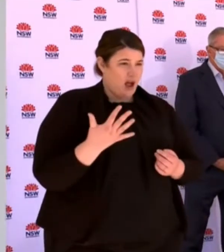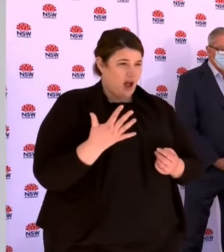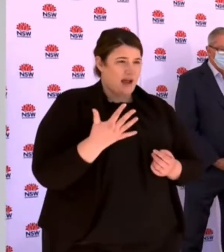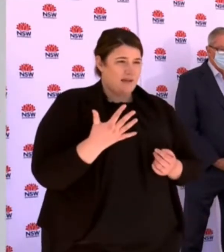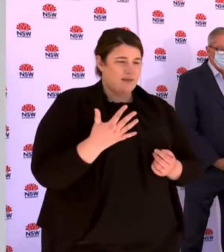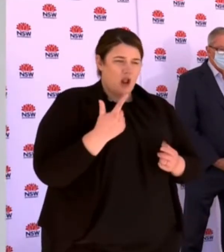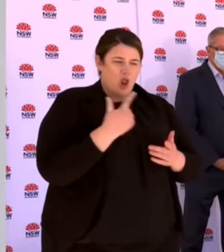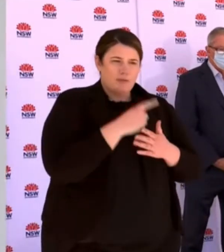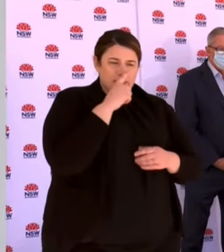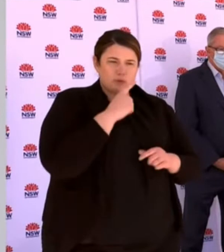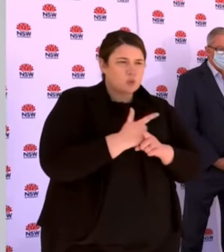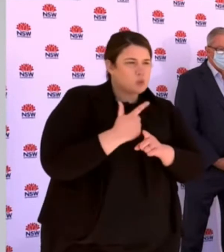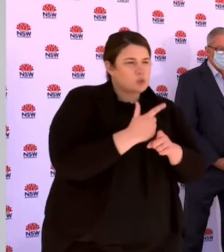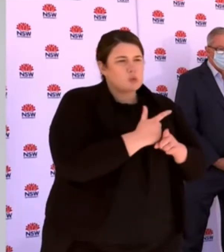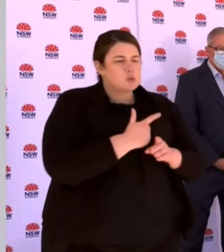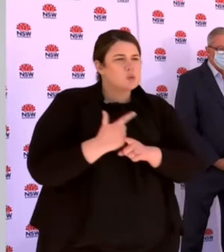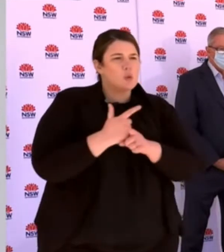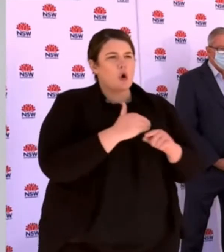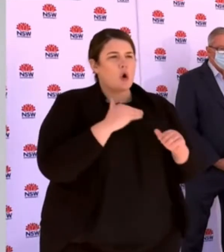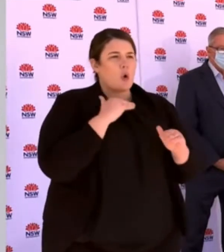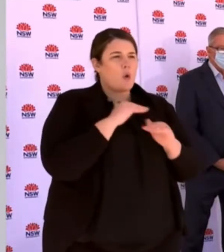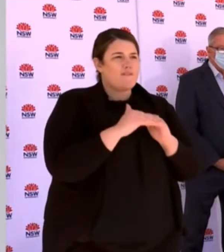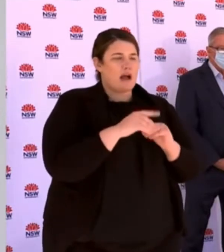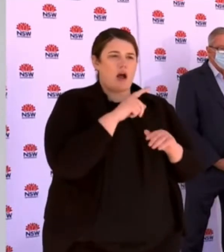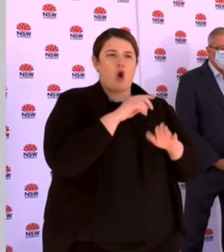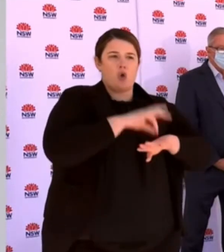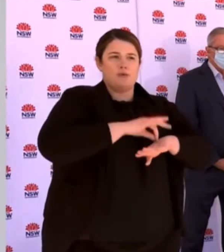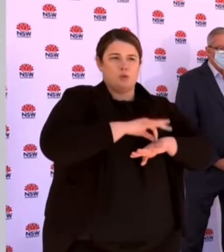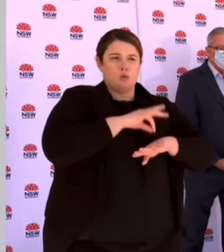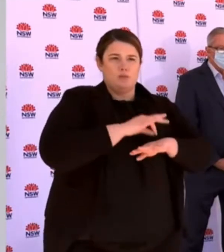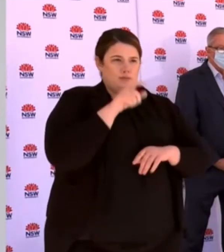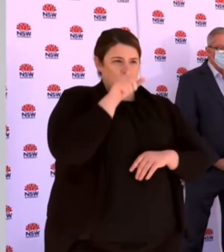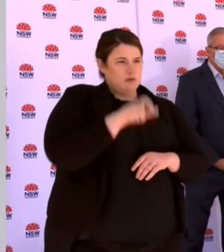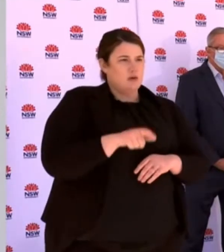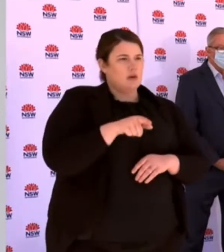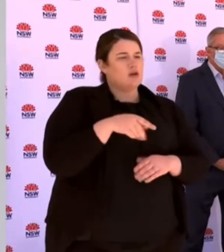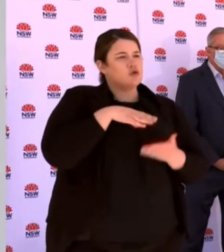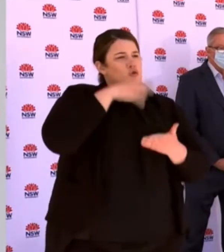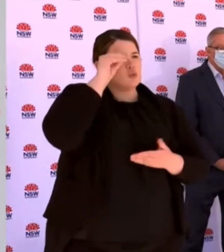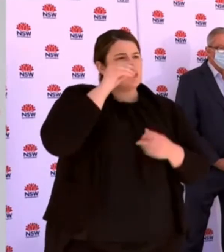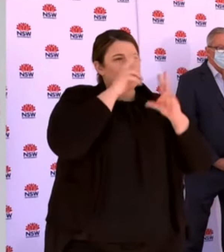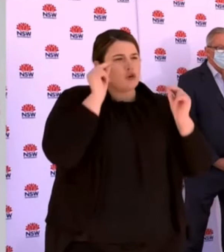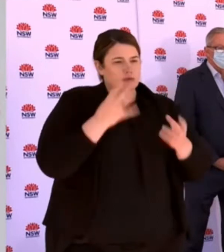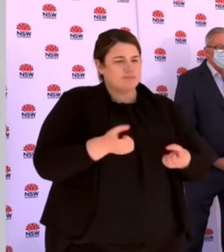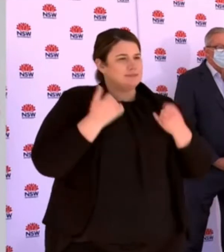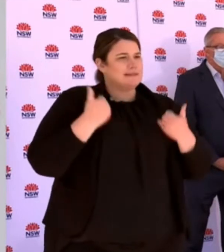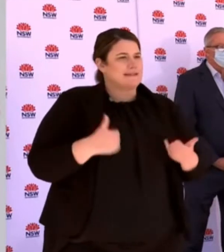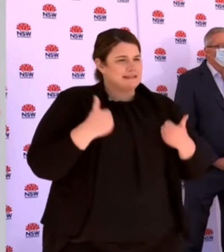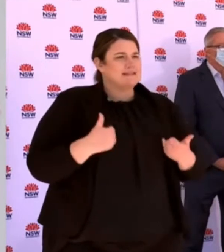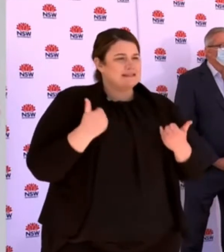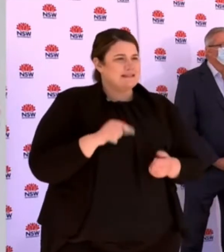there has been a lot of discussion around the healthcare exposures, so I thought I might just take a moment just to